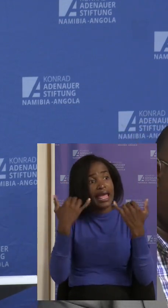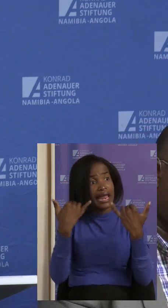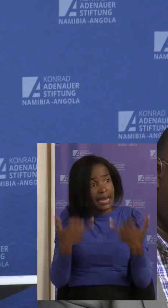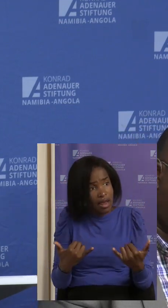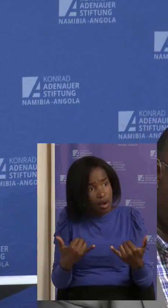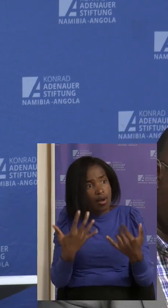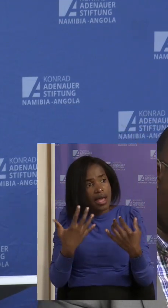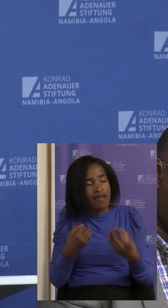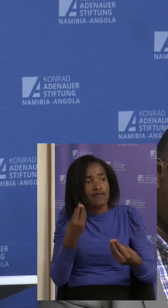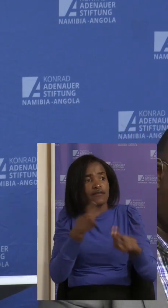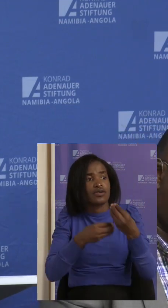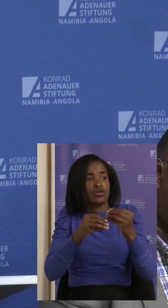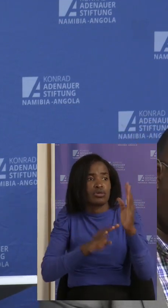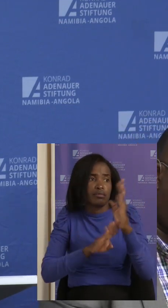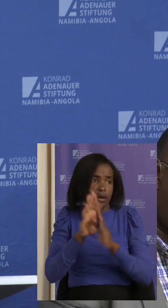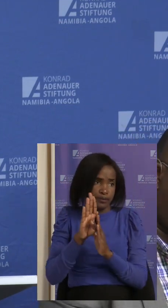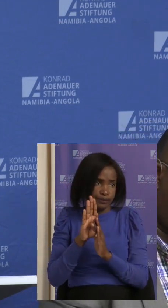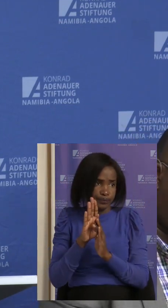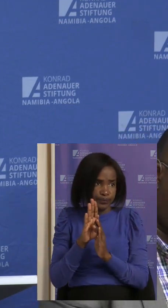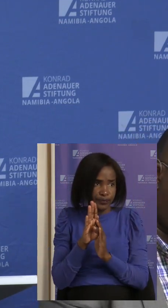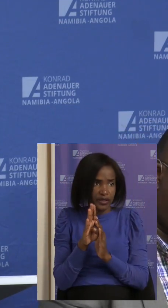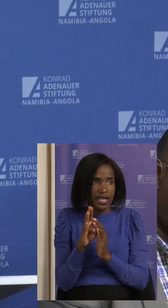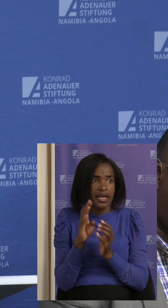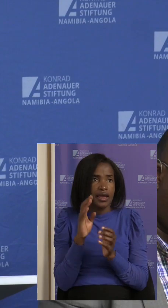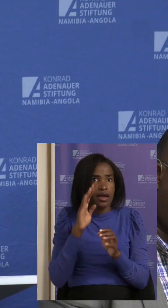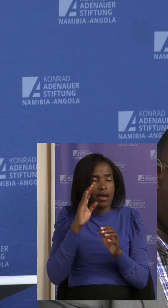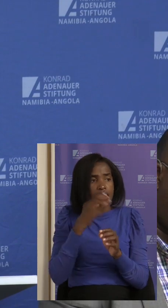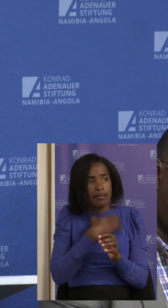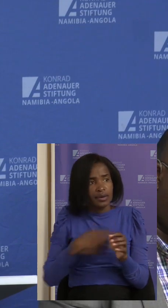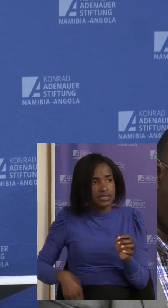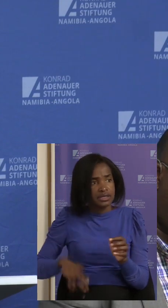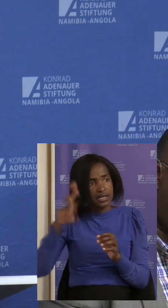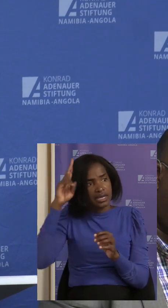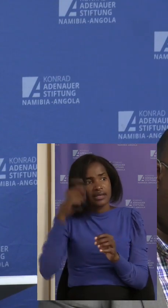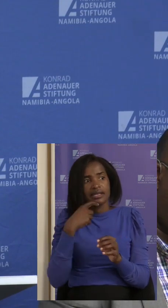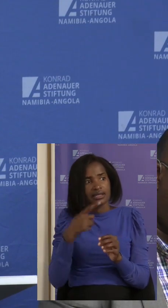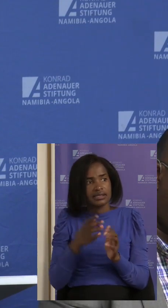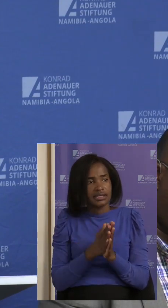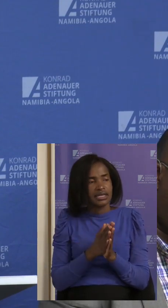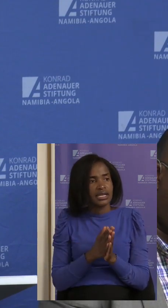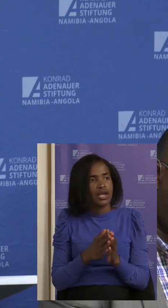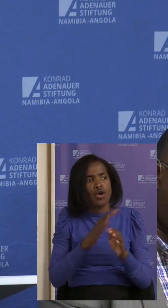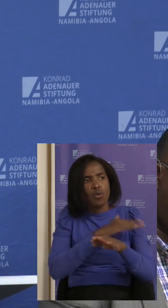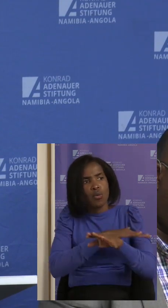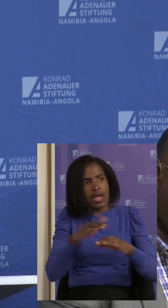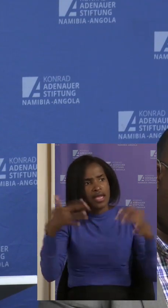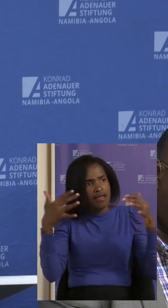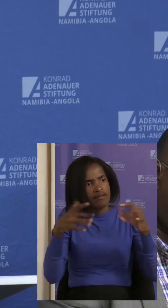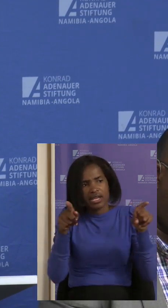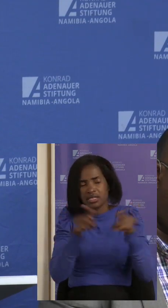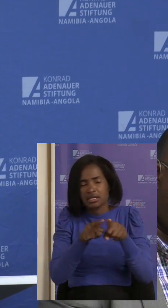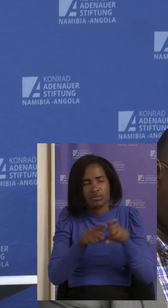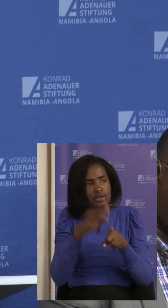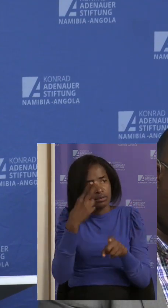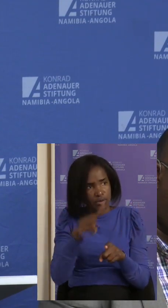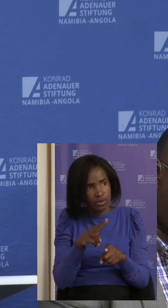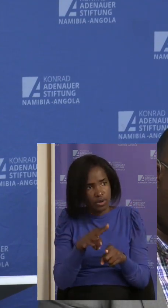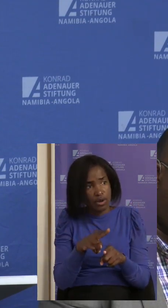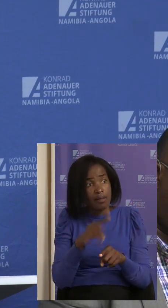economic emancipation. He also spoke about how we are not using the same tools, but in some cases,